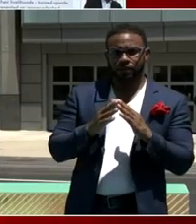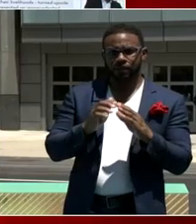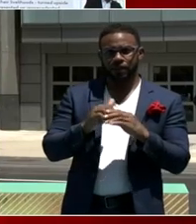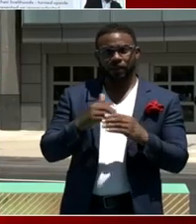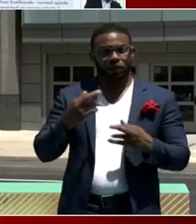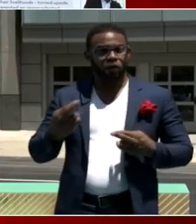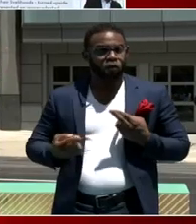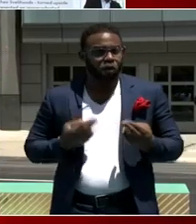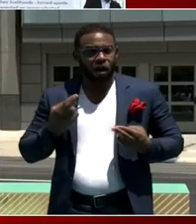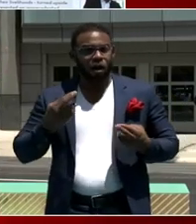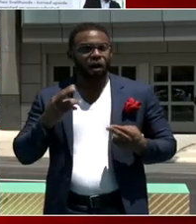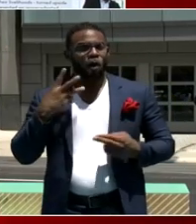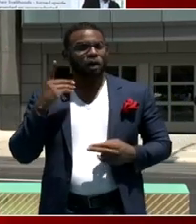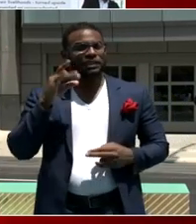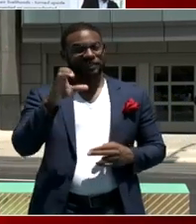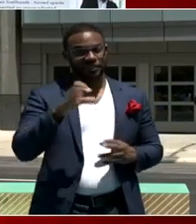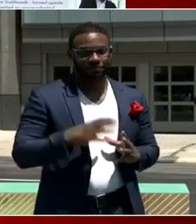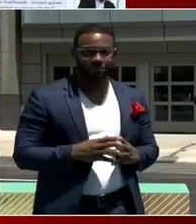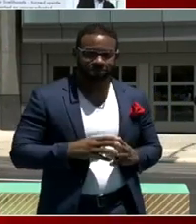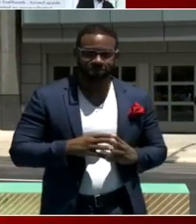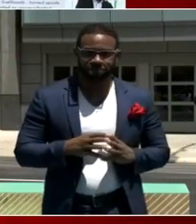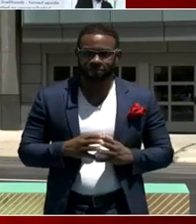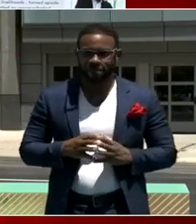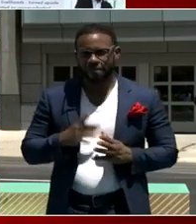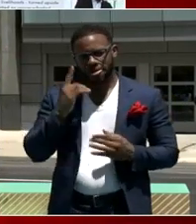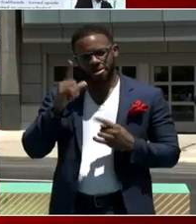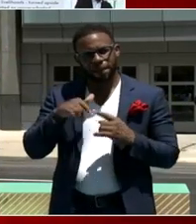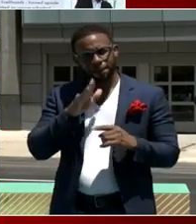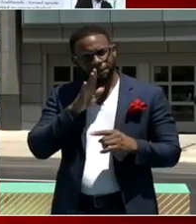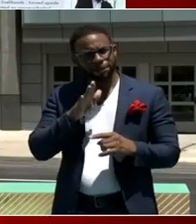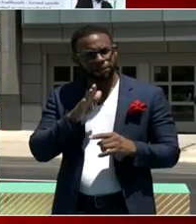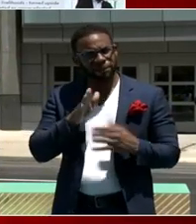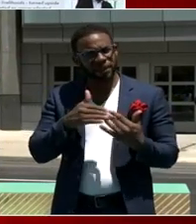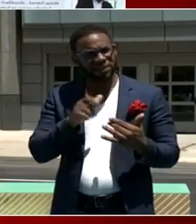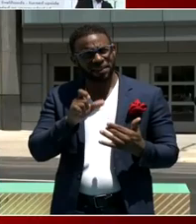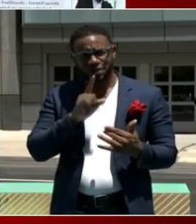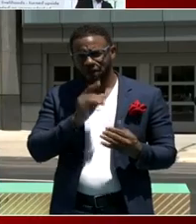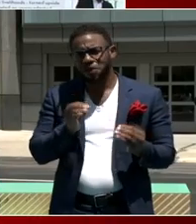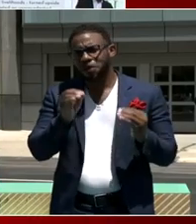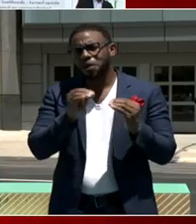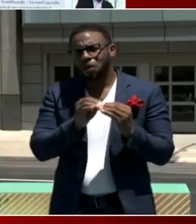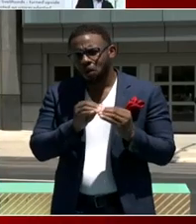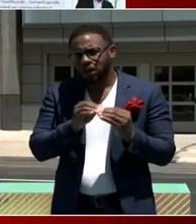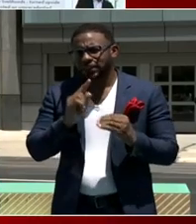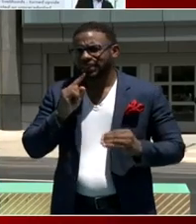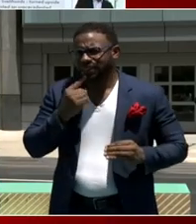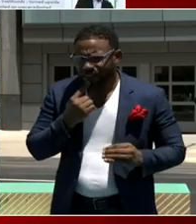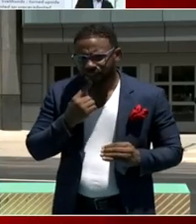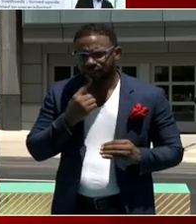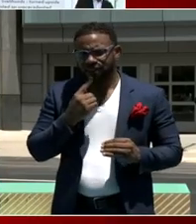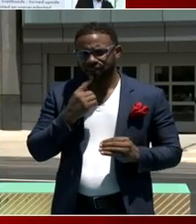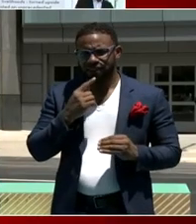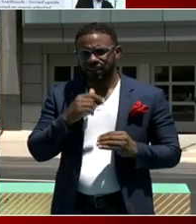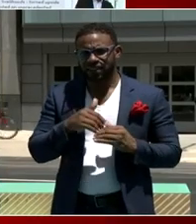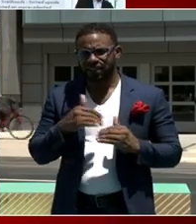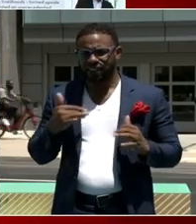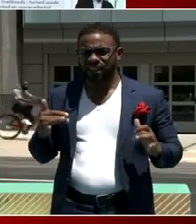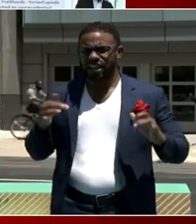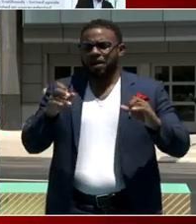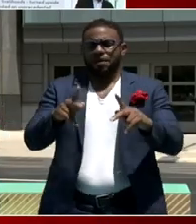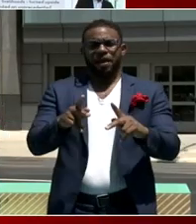the renaissance of Washington, D.C., and think that we're going to even have to be more intense in the